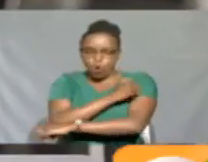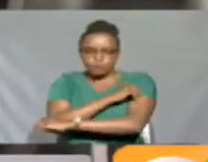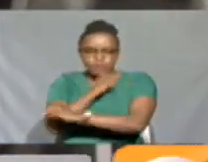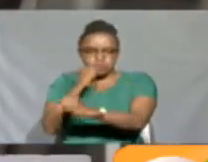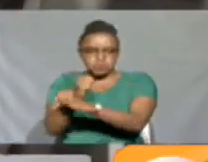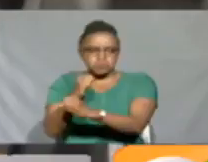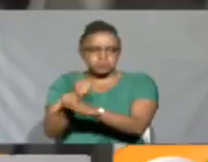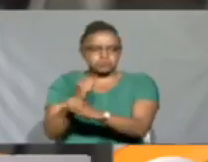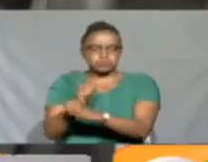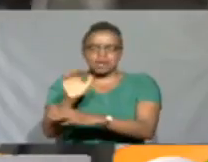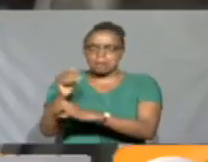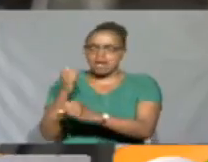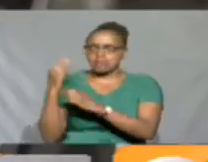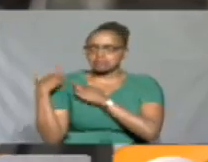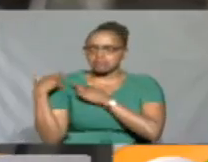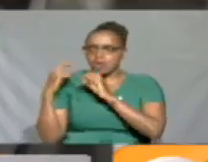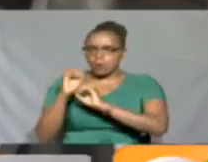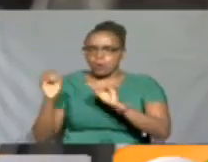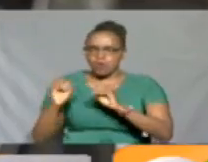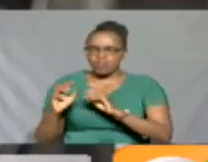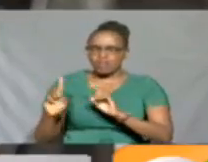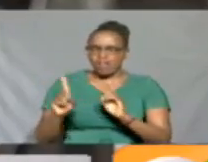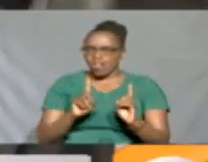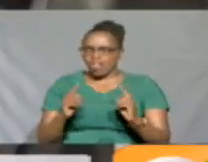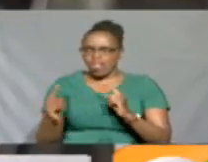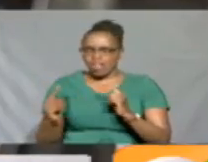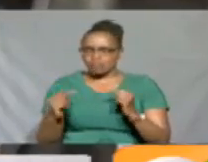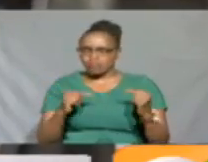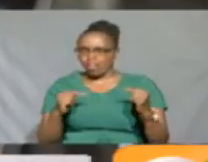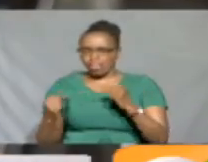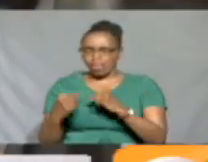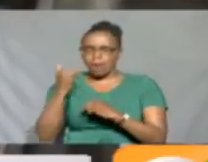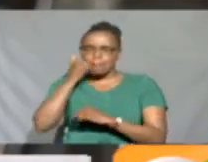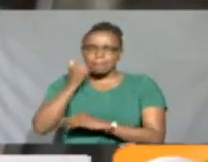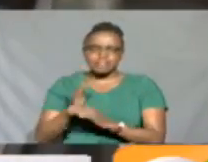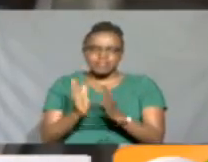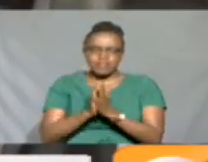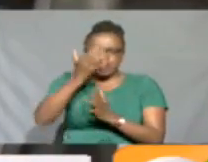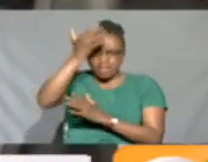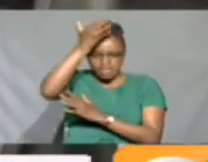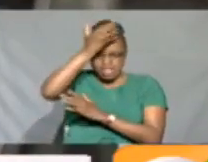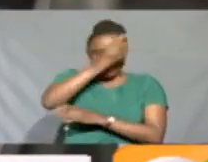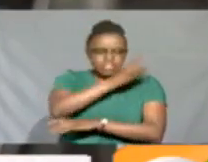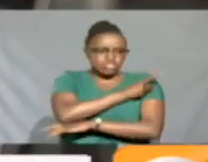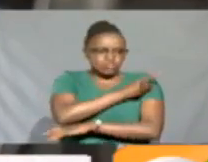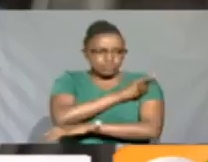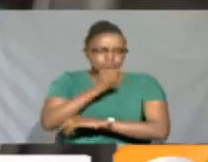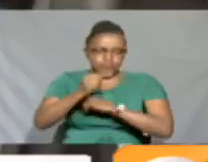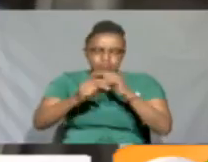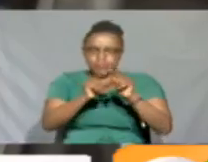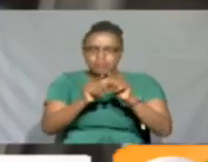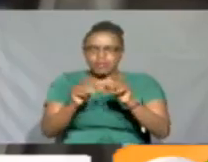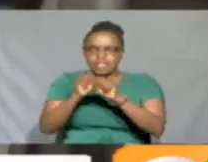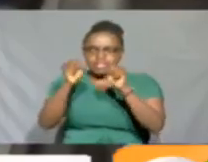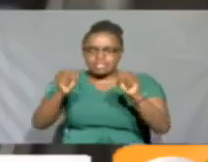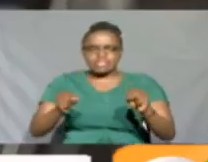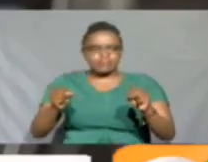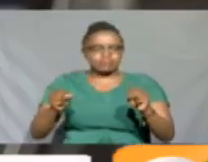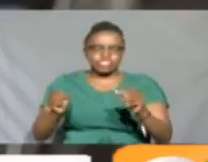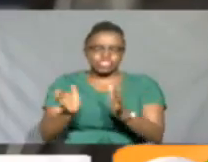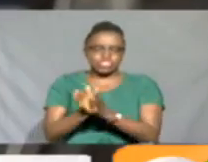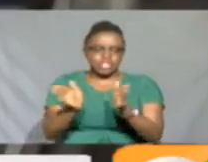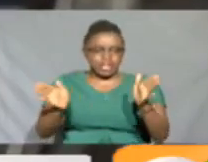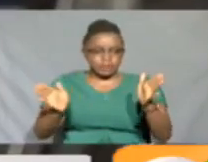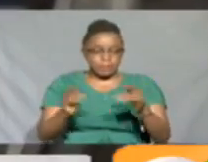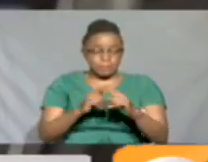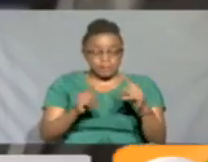part. It has always been a fought-back fight between patients, nurses, doctors, and the whole system. But